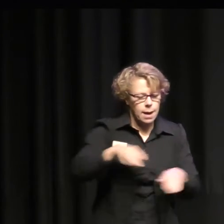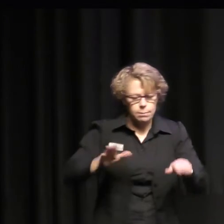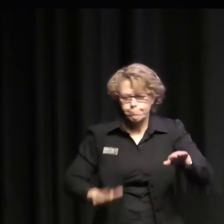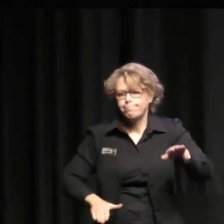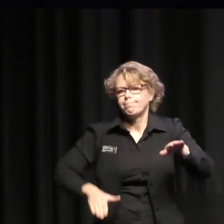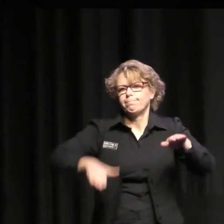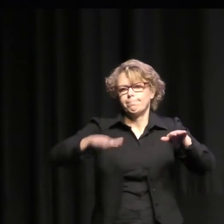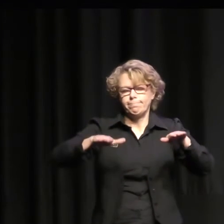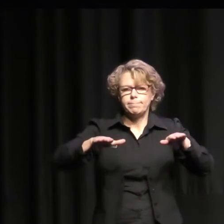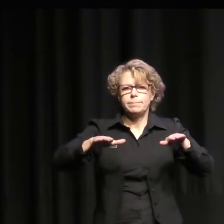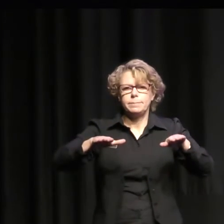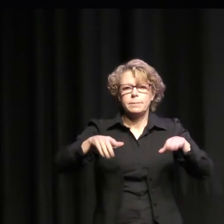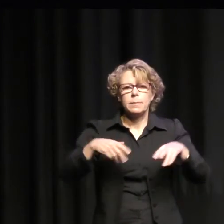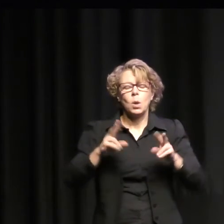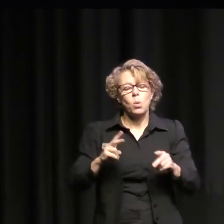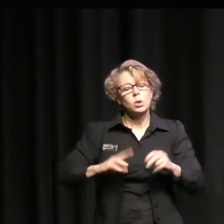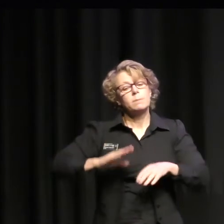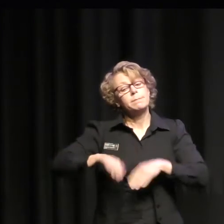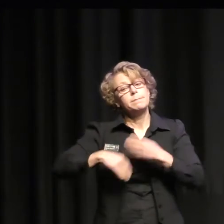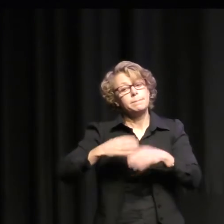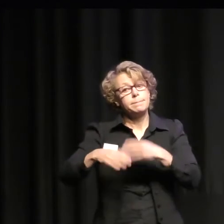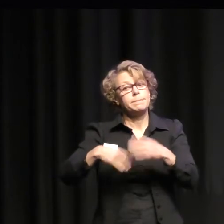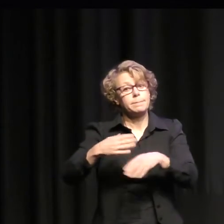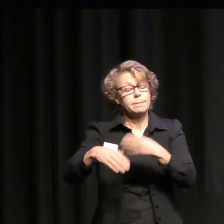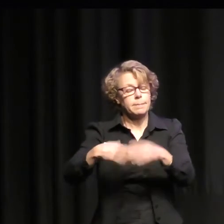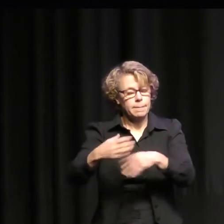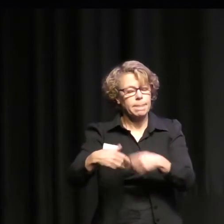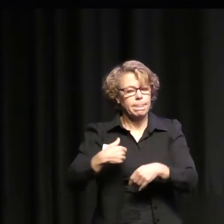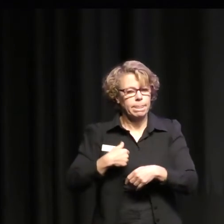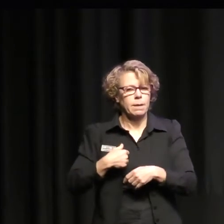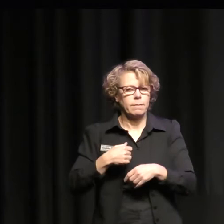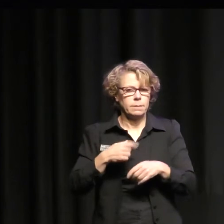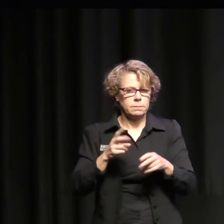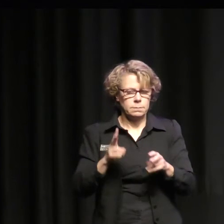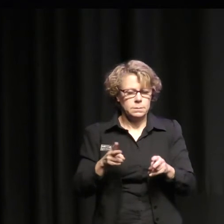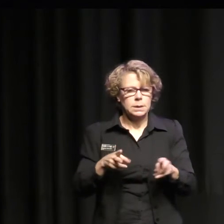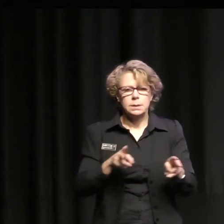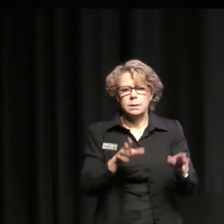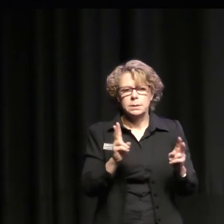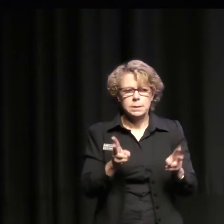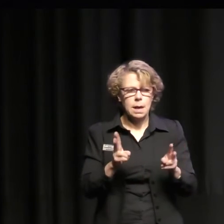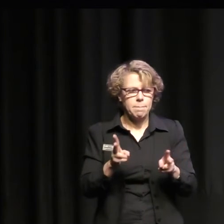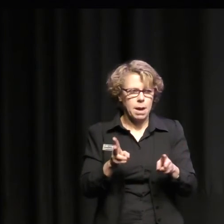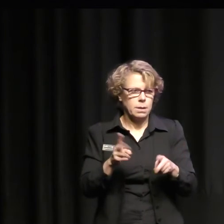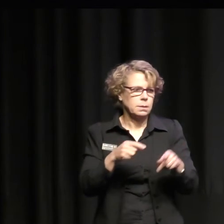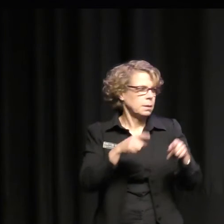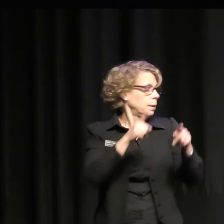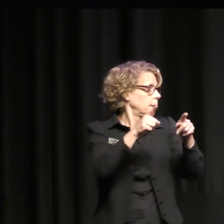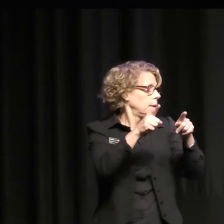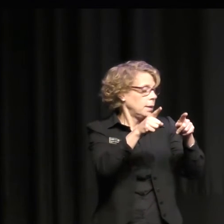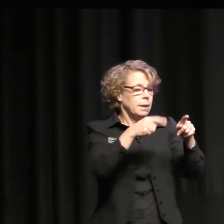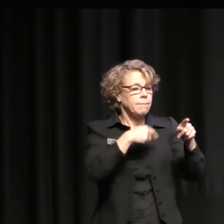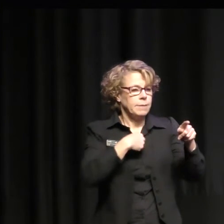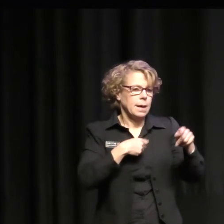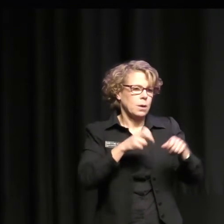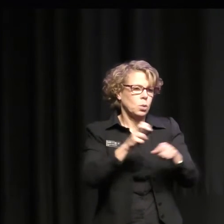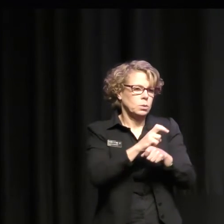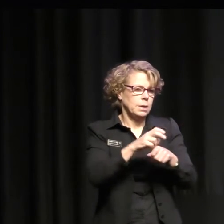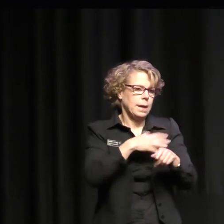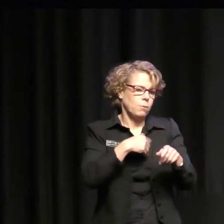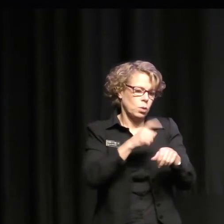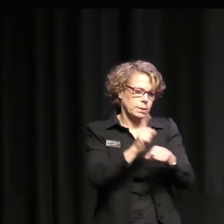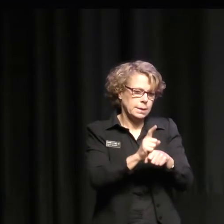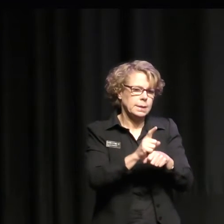Similarly, with time. Up here, you can control your time. You probably do it badly, but you